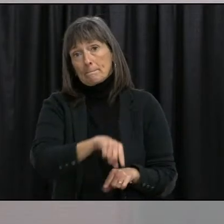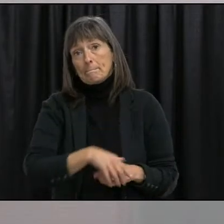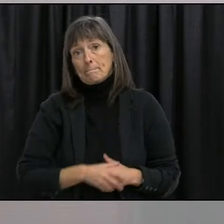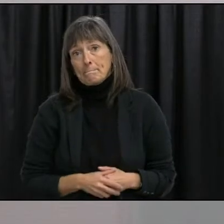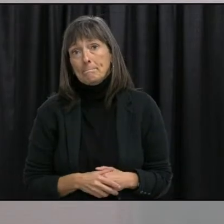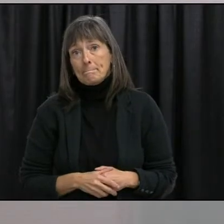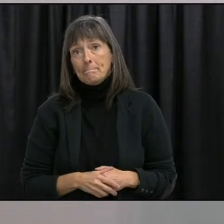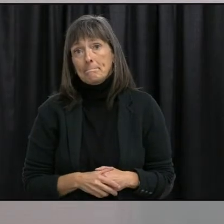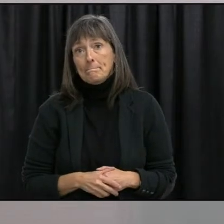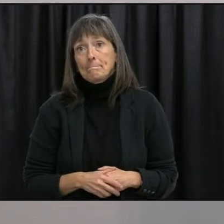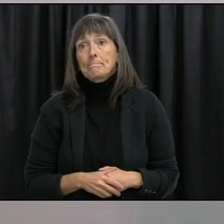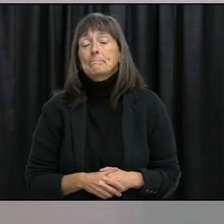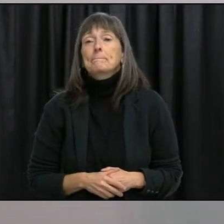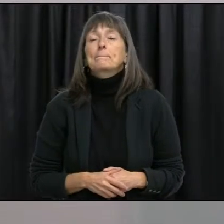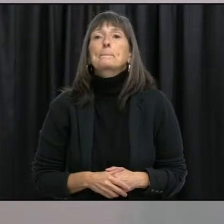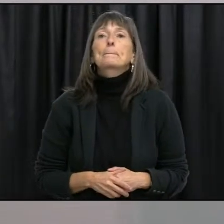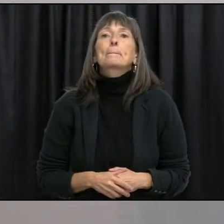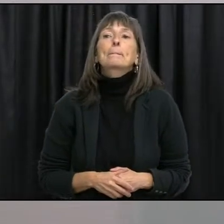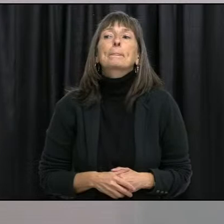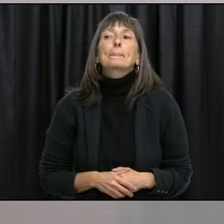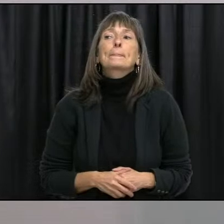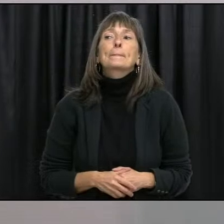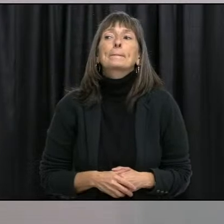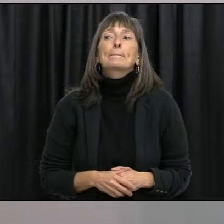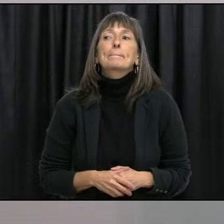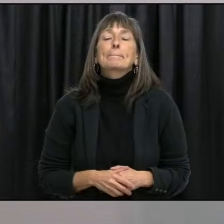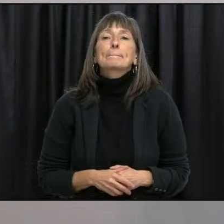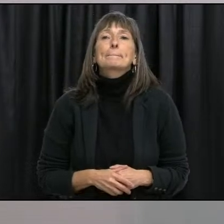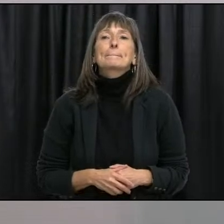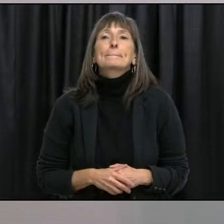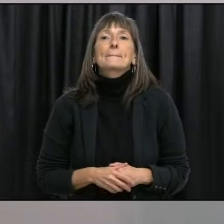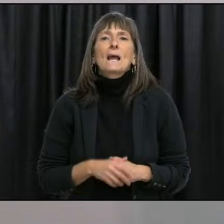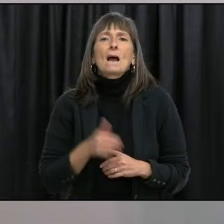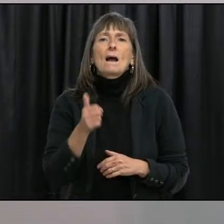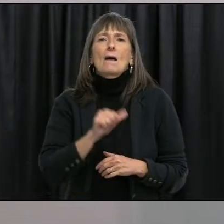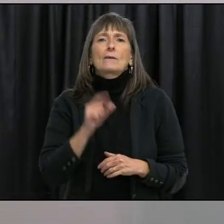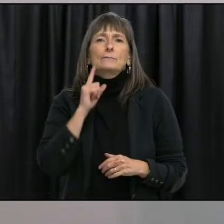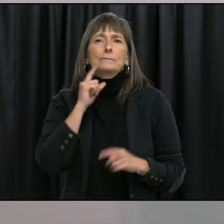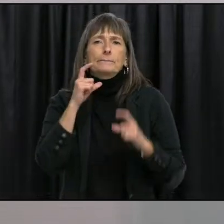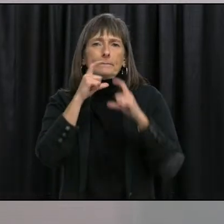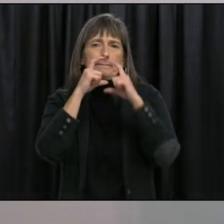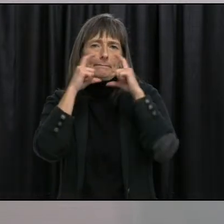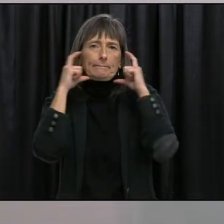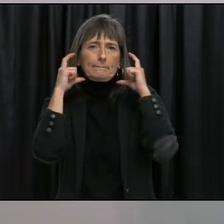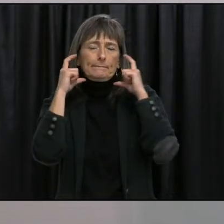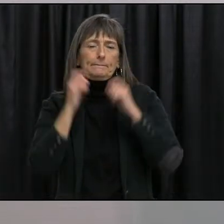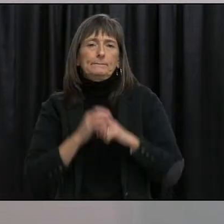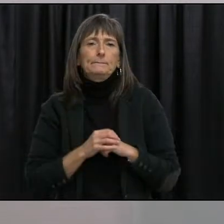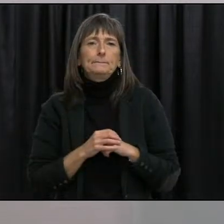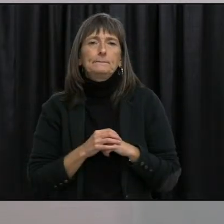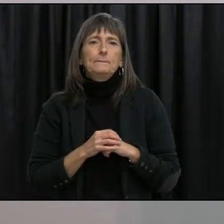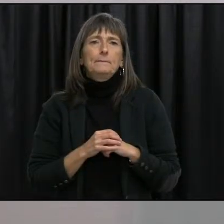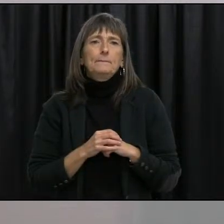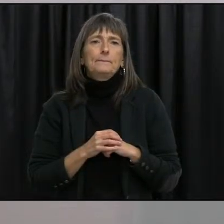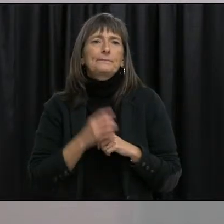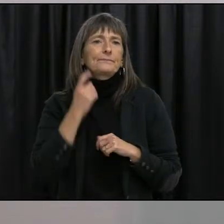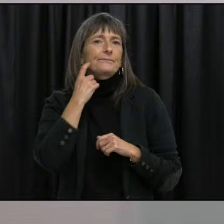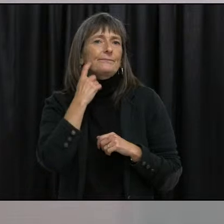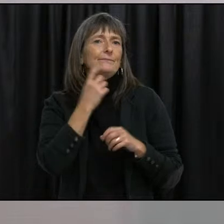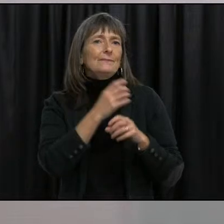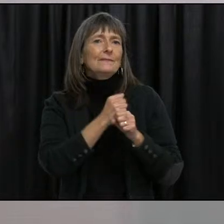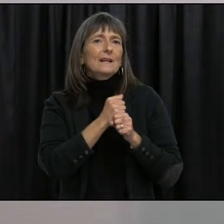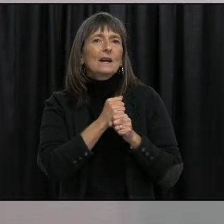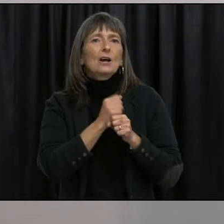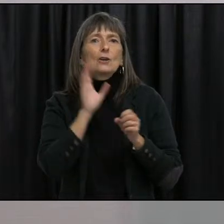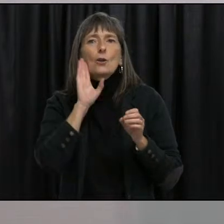Thank you. And the other question I have is about masks. We've just recently received a communication from the